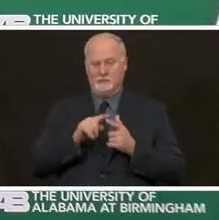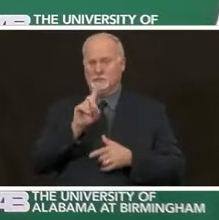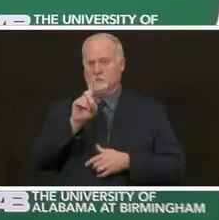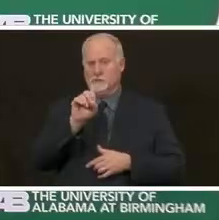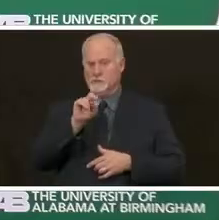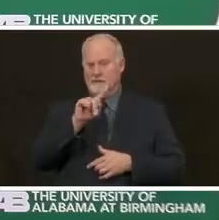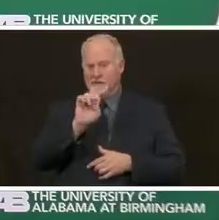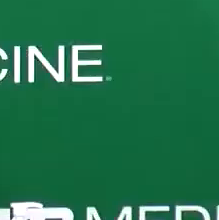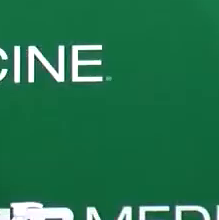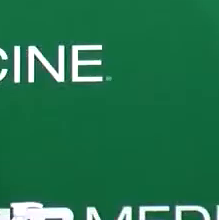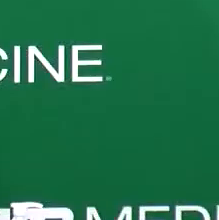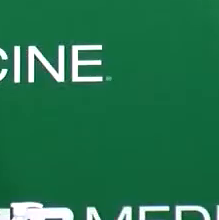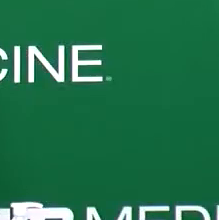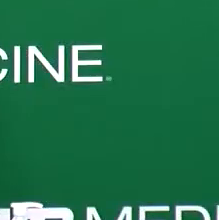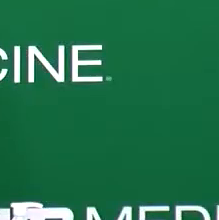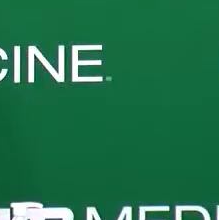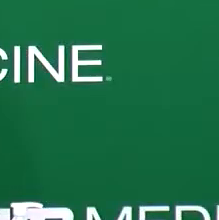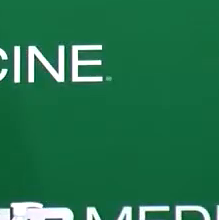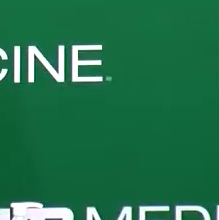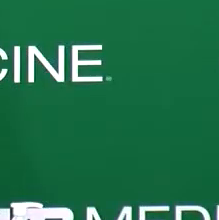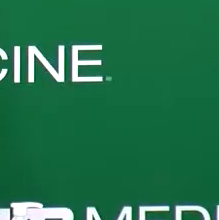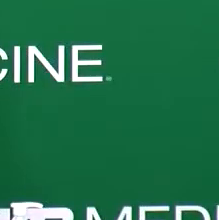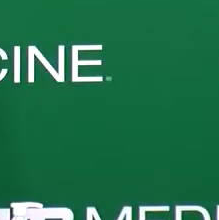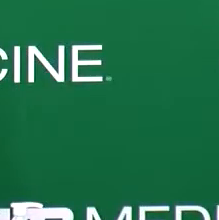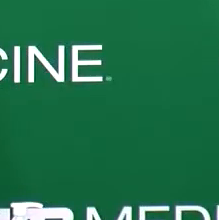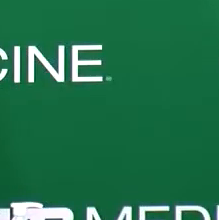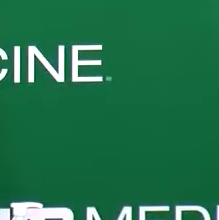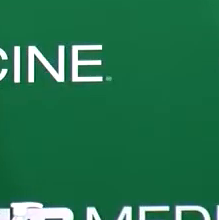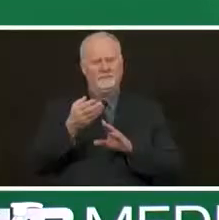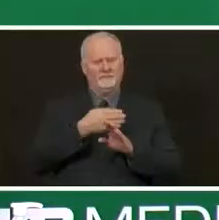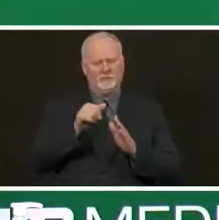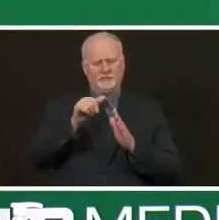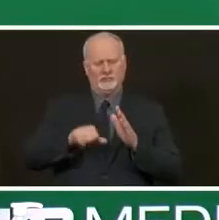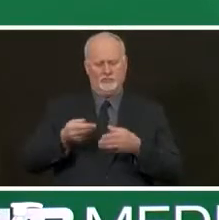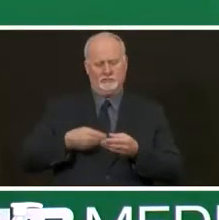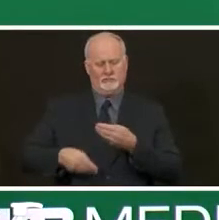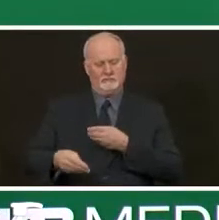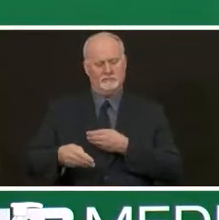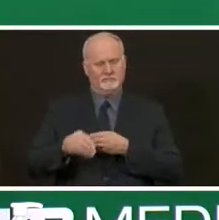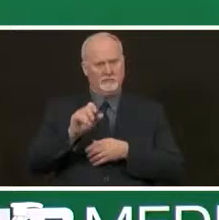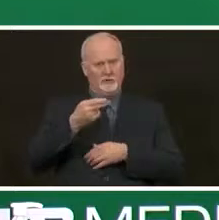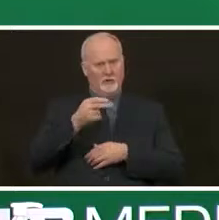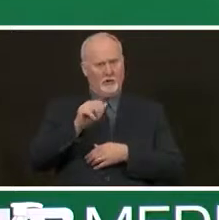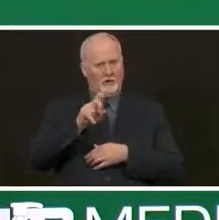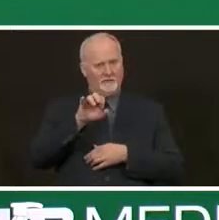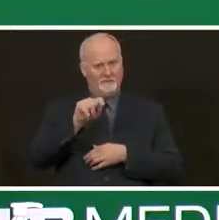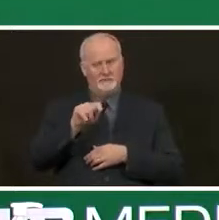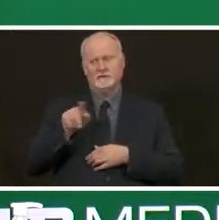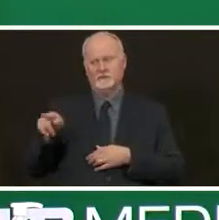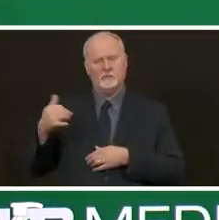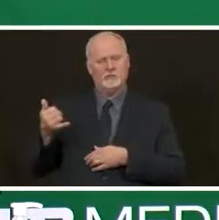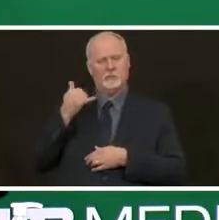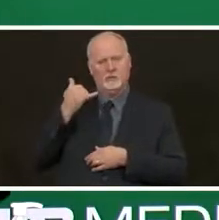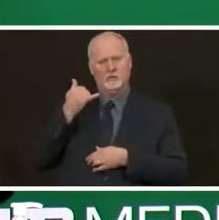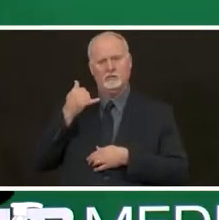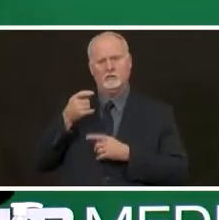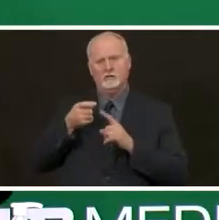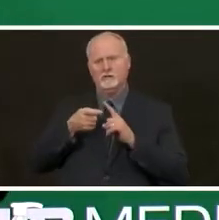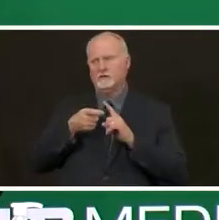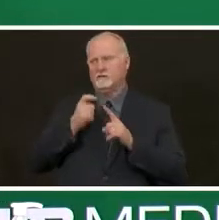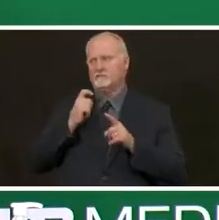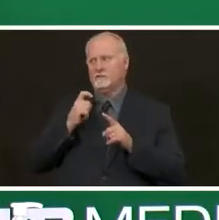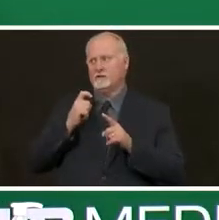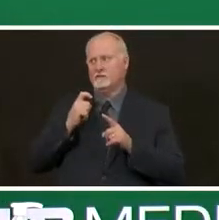And about an hour and a half before his surgery to harvest all of his organs, I got a call from Legacy of